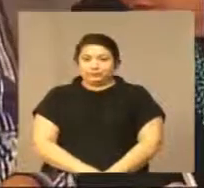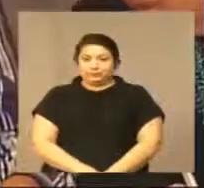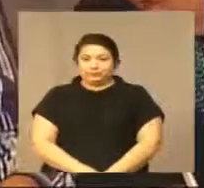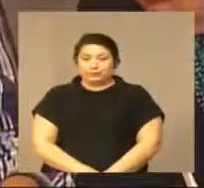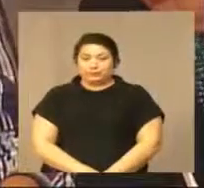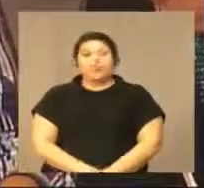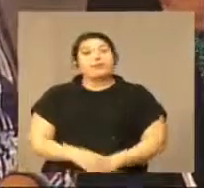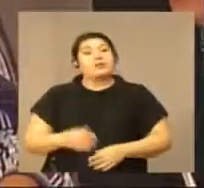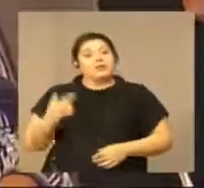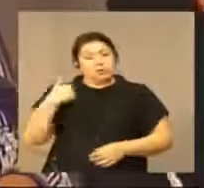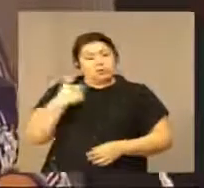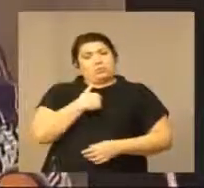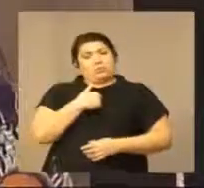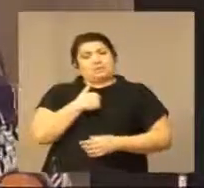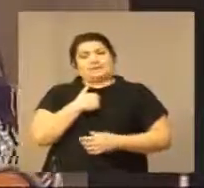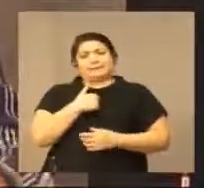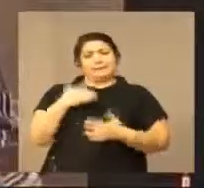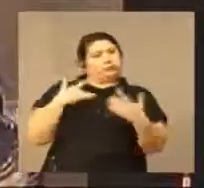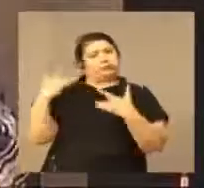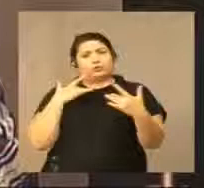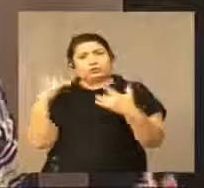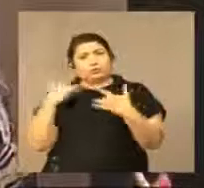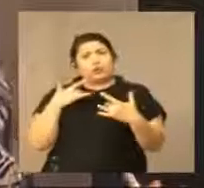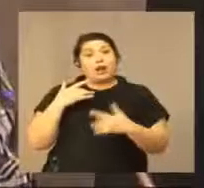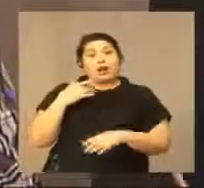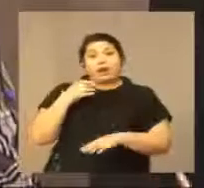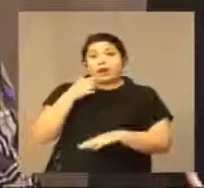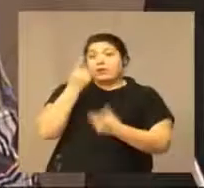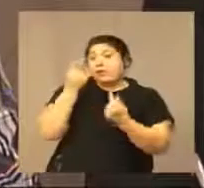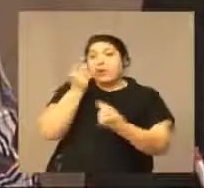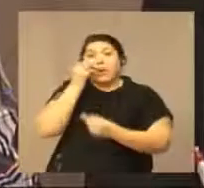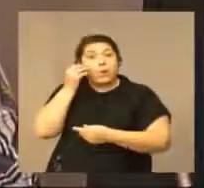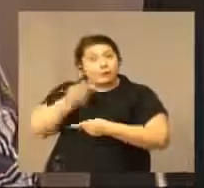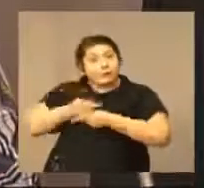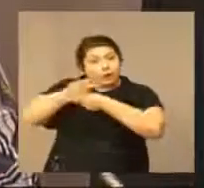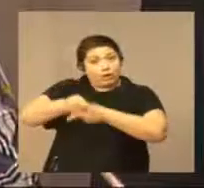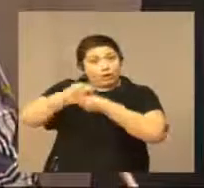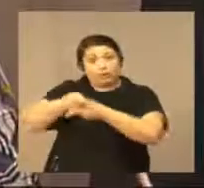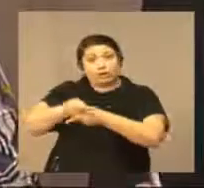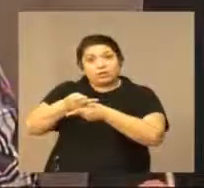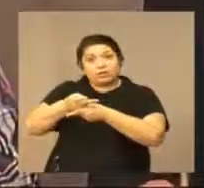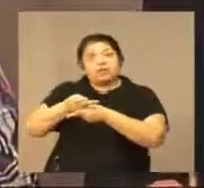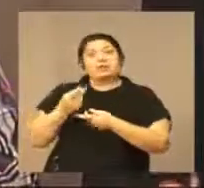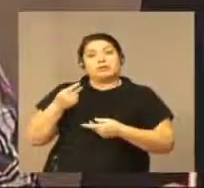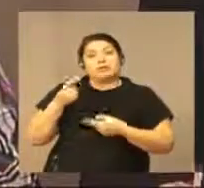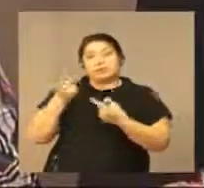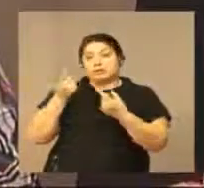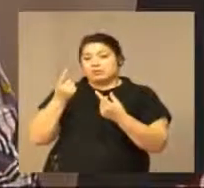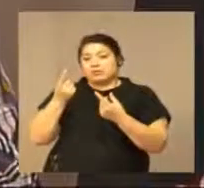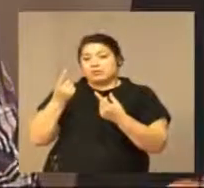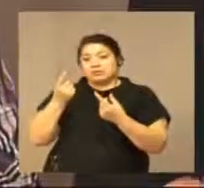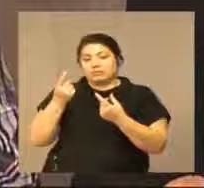We are concerned about the home care natural program, which is still using population